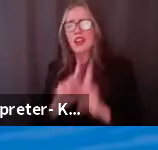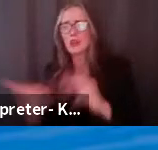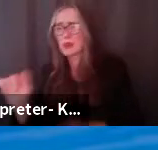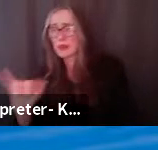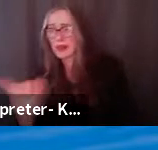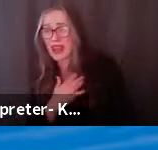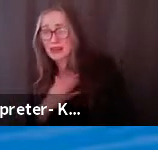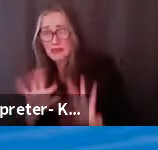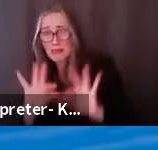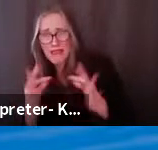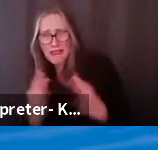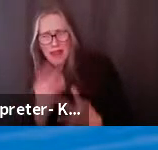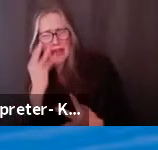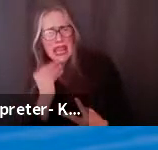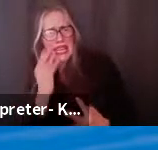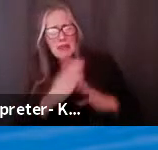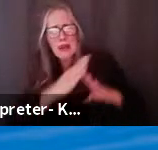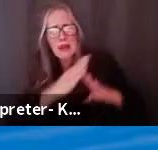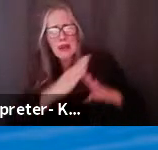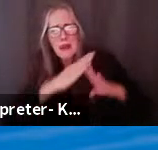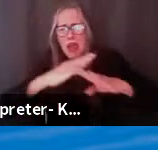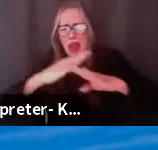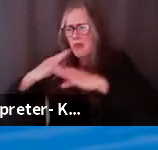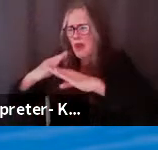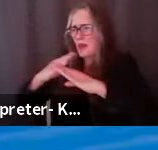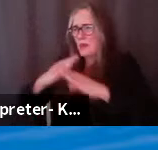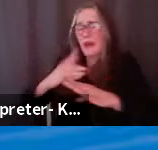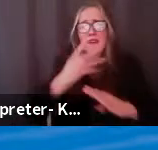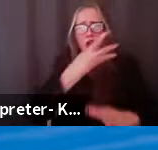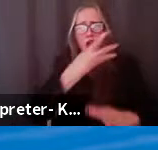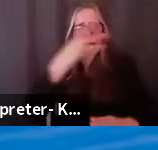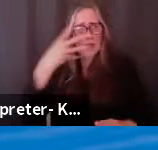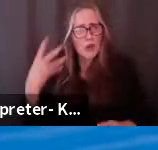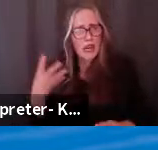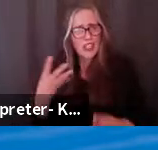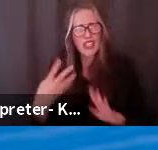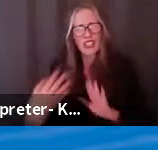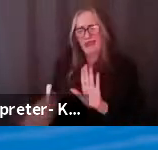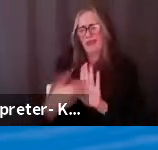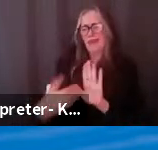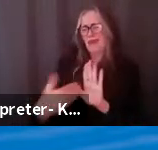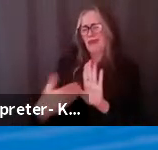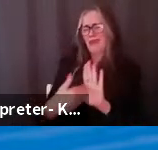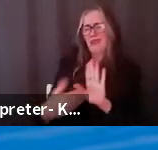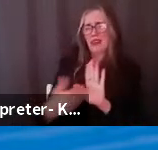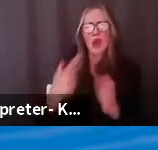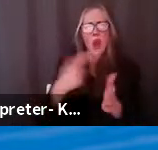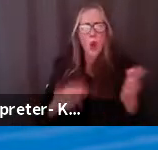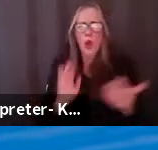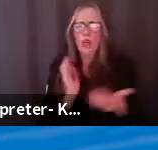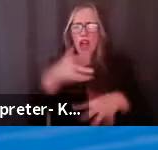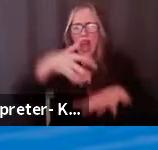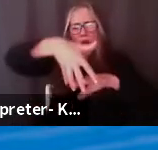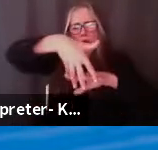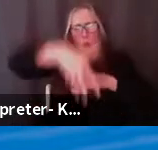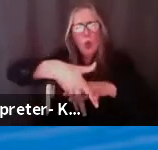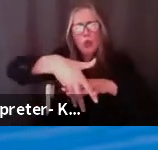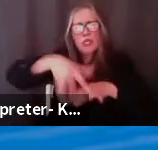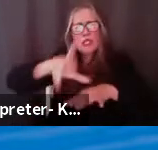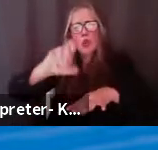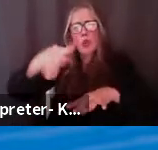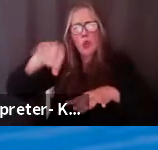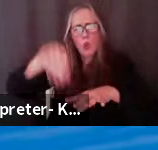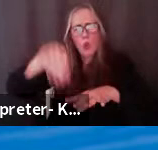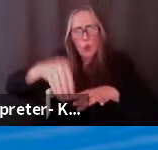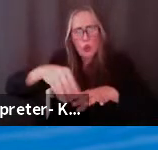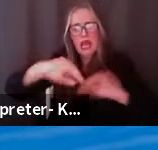experience enormous barriers with immigration what are the roots that we stand on and how might the contemporary issues we